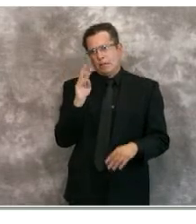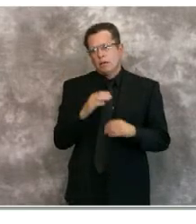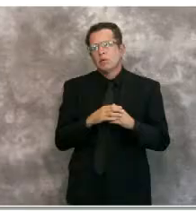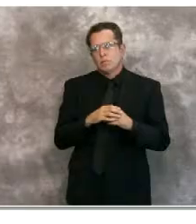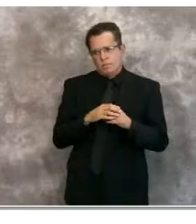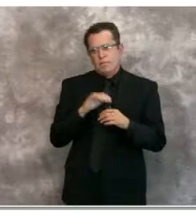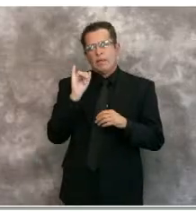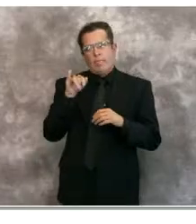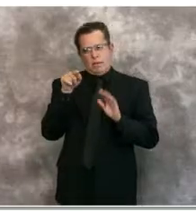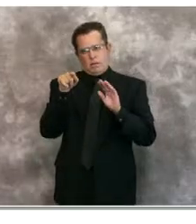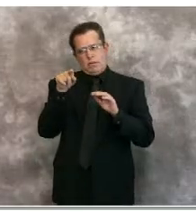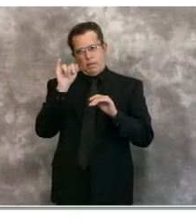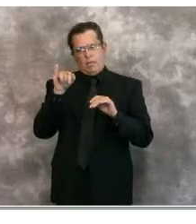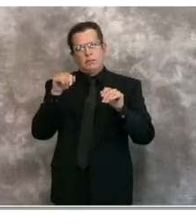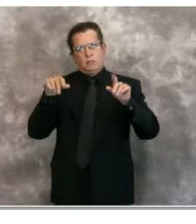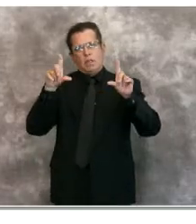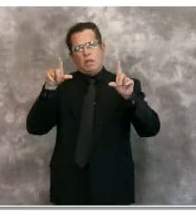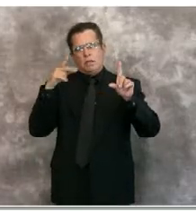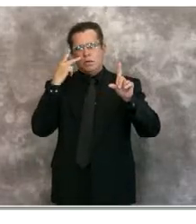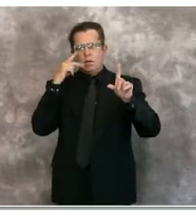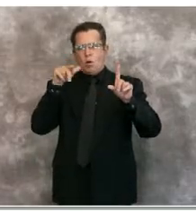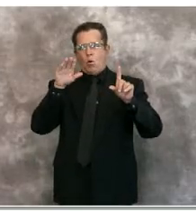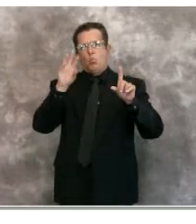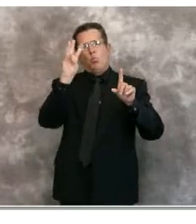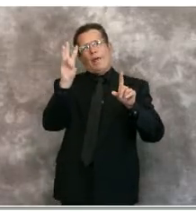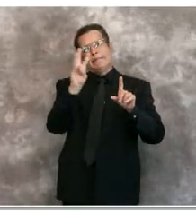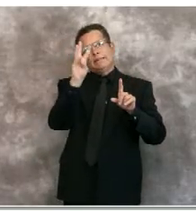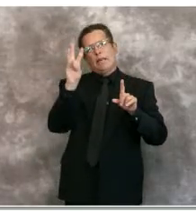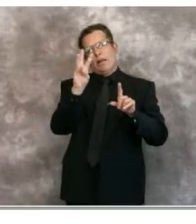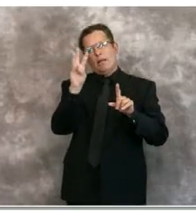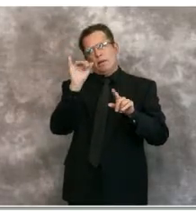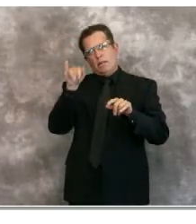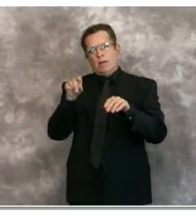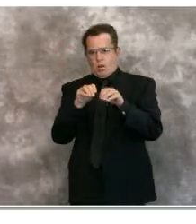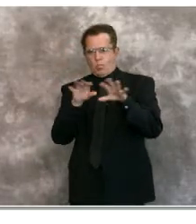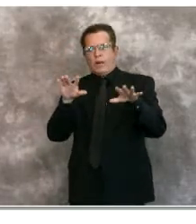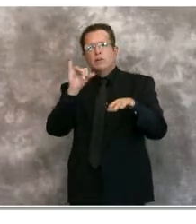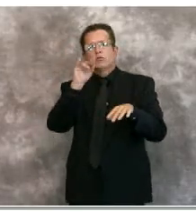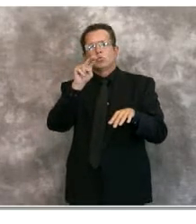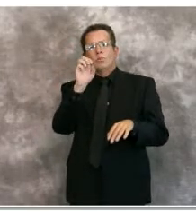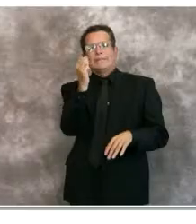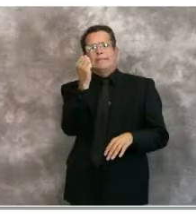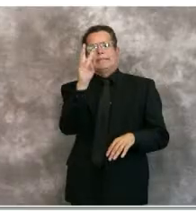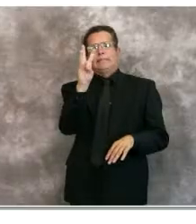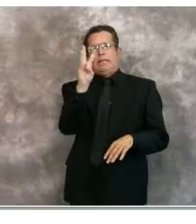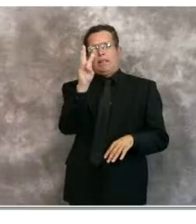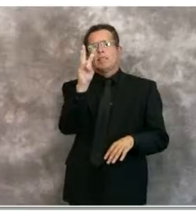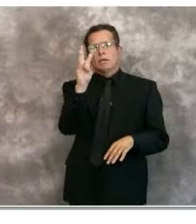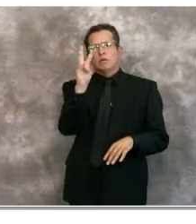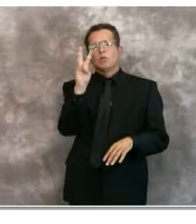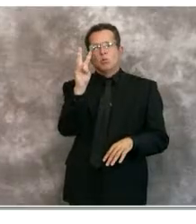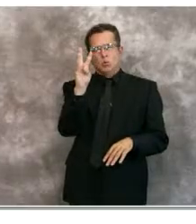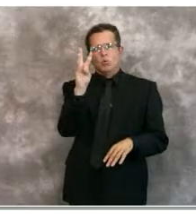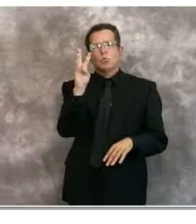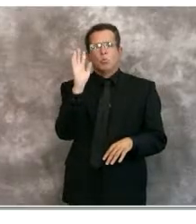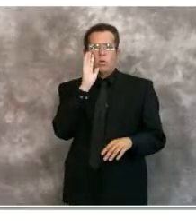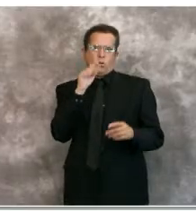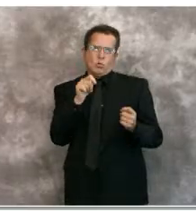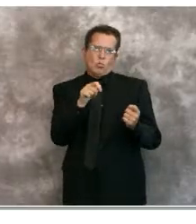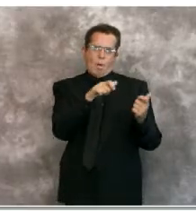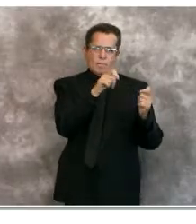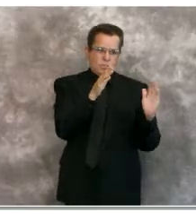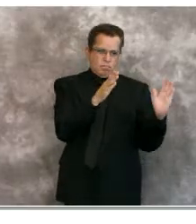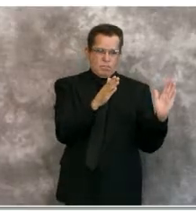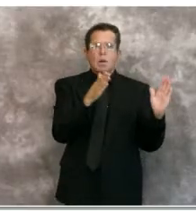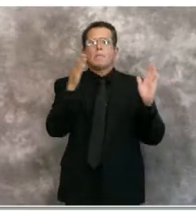next. On Wednesday, the outbreaks for June 16th will drop off, and we will then